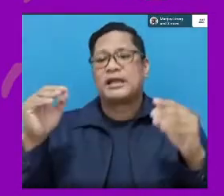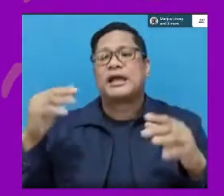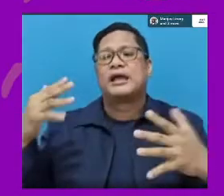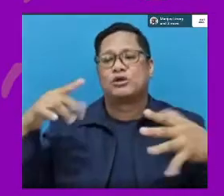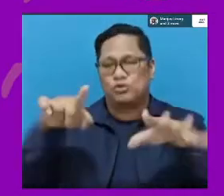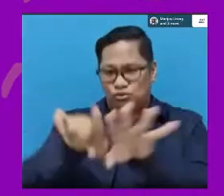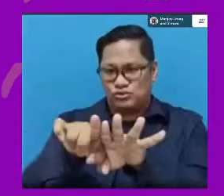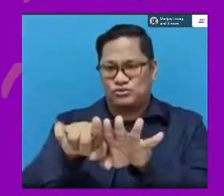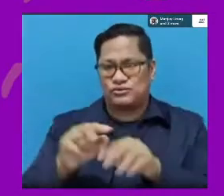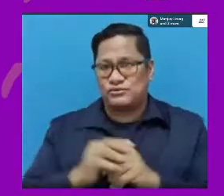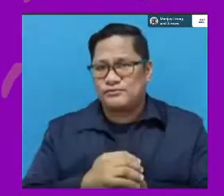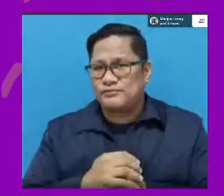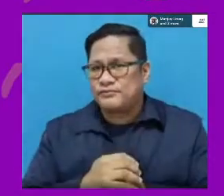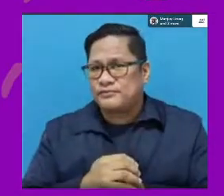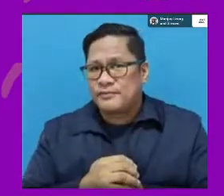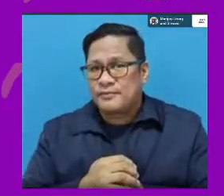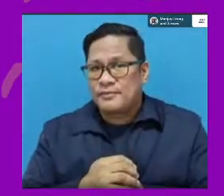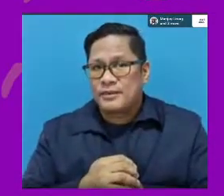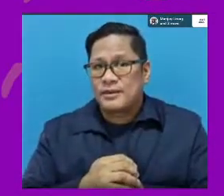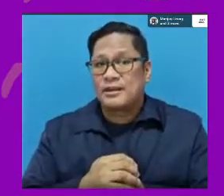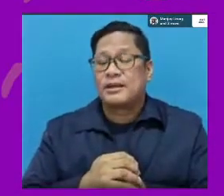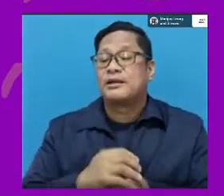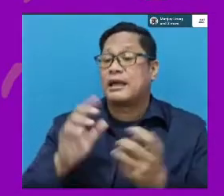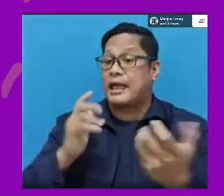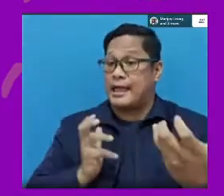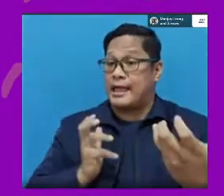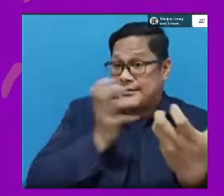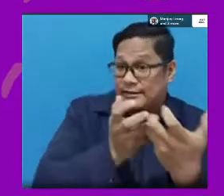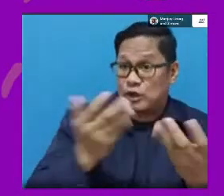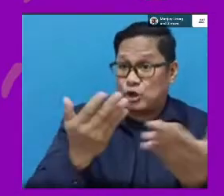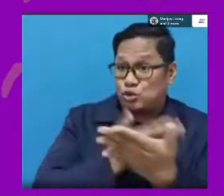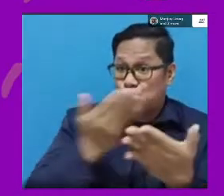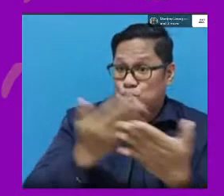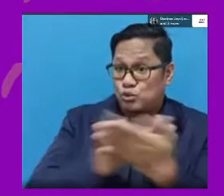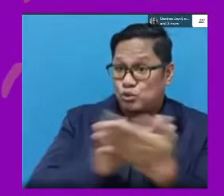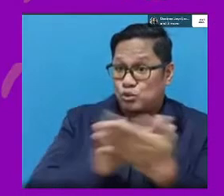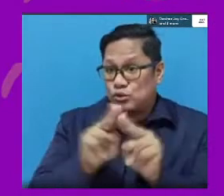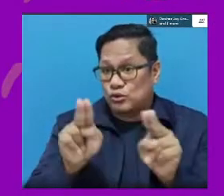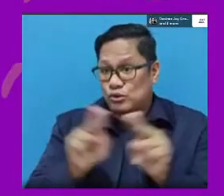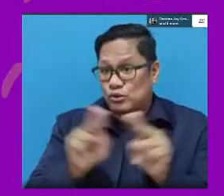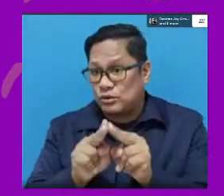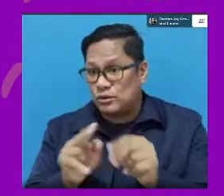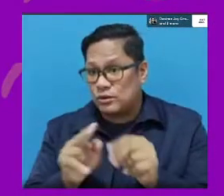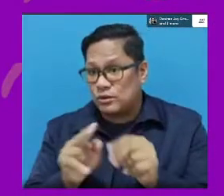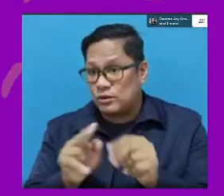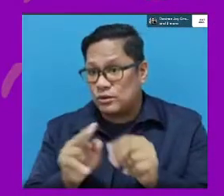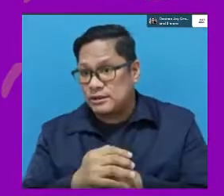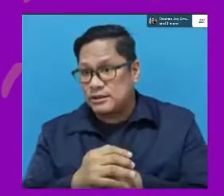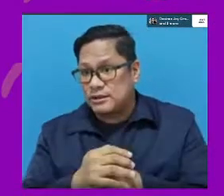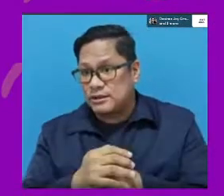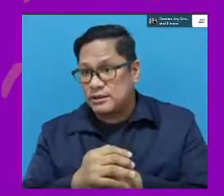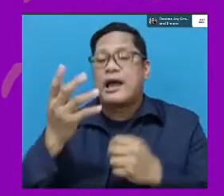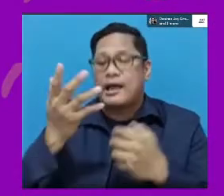inclusion. In adapting to this new normal, it is more important now than ever to work closely